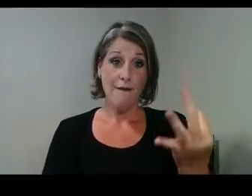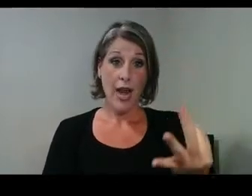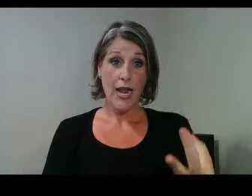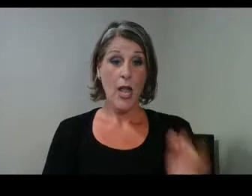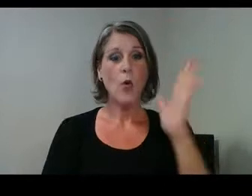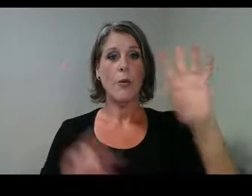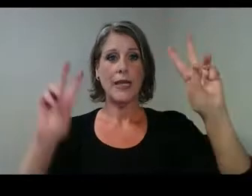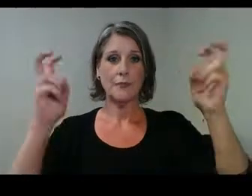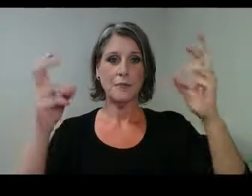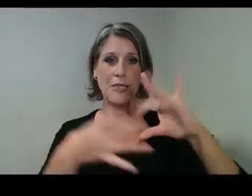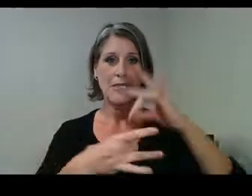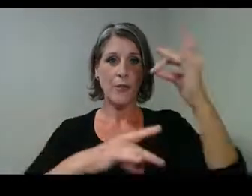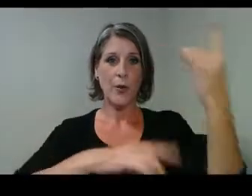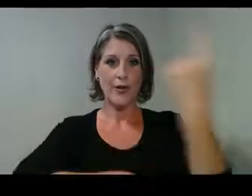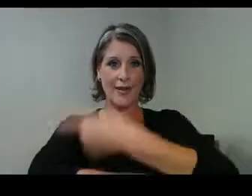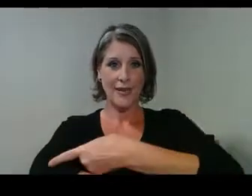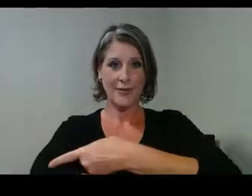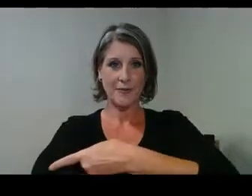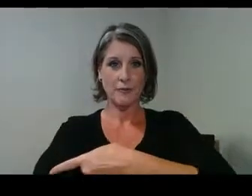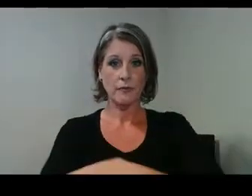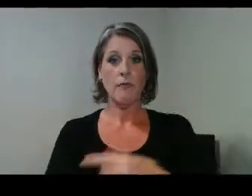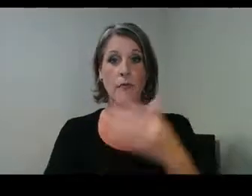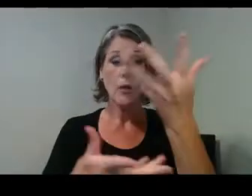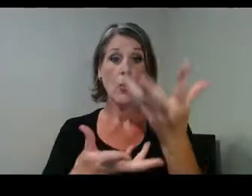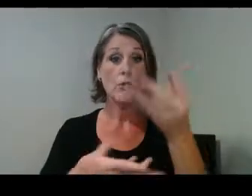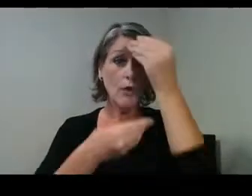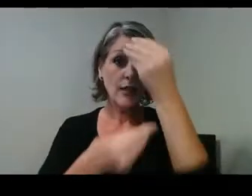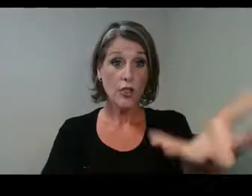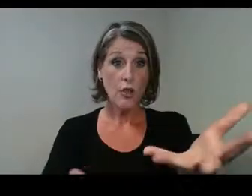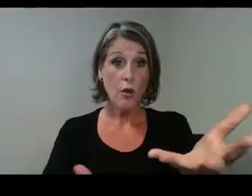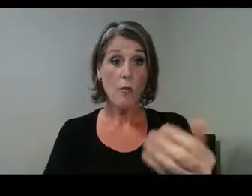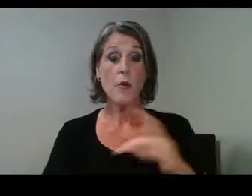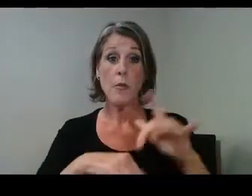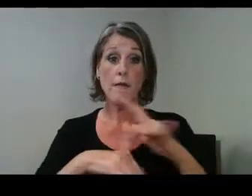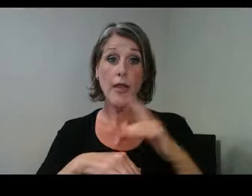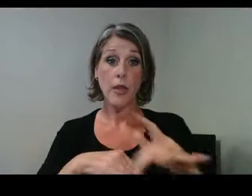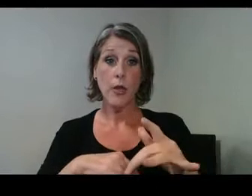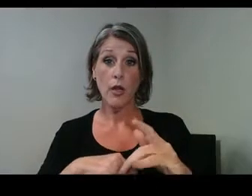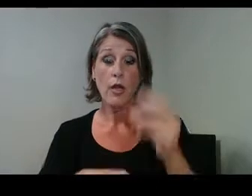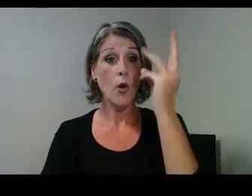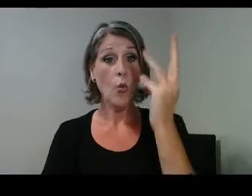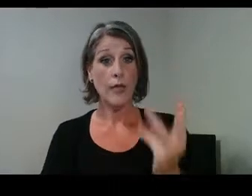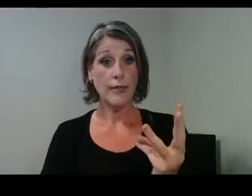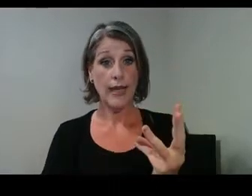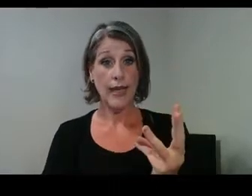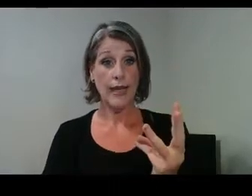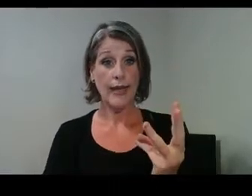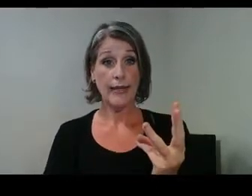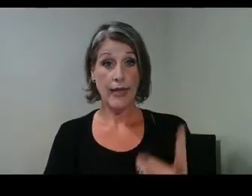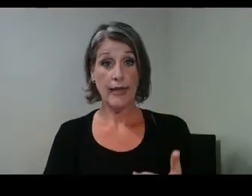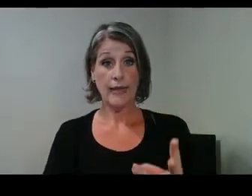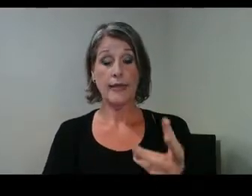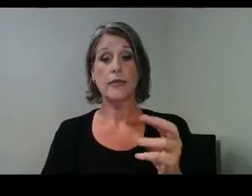We want to remind you that we will be available on Wednesday evening from 6:30 to 7 and 7:15